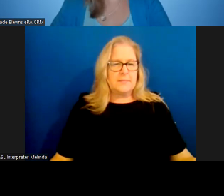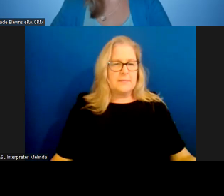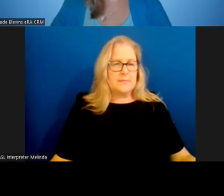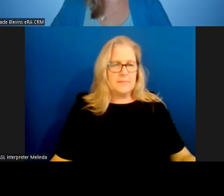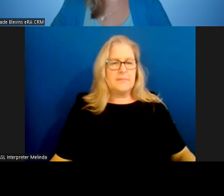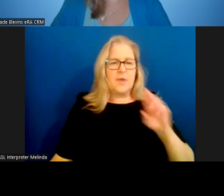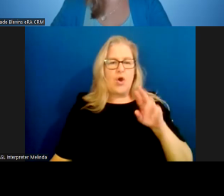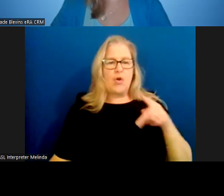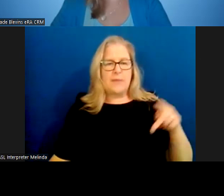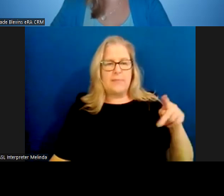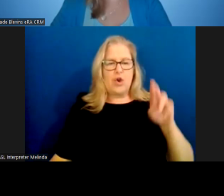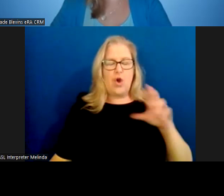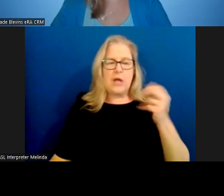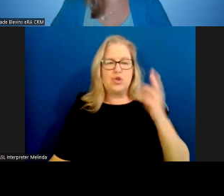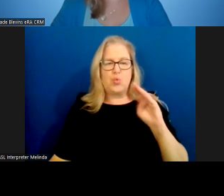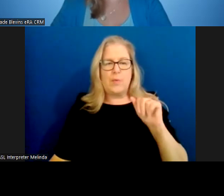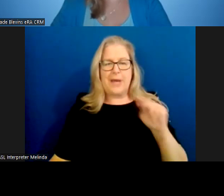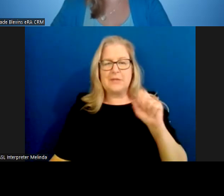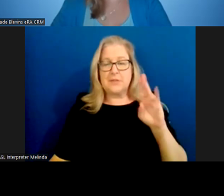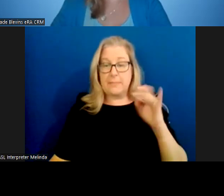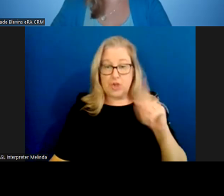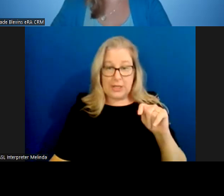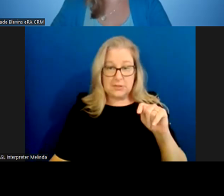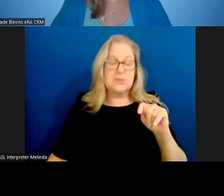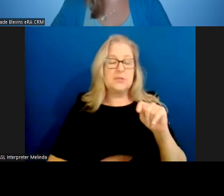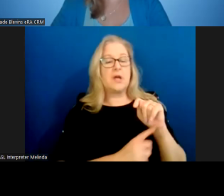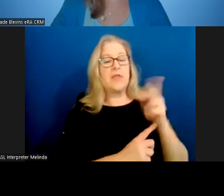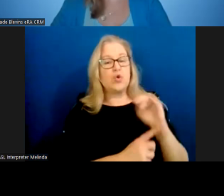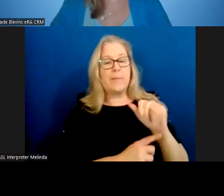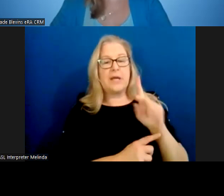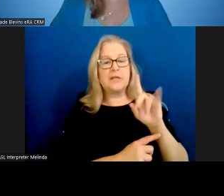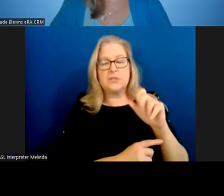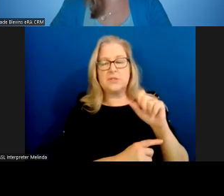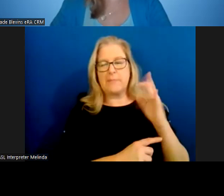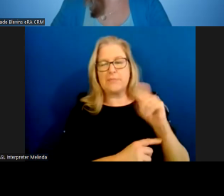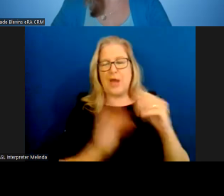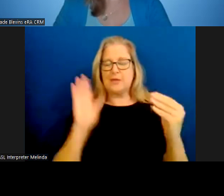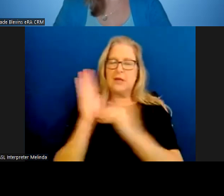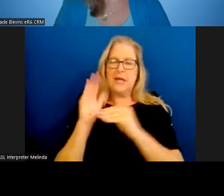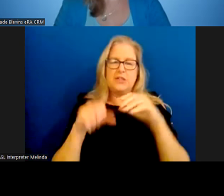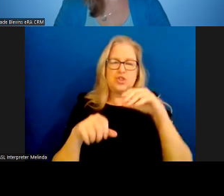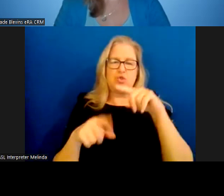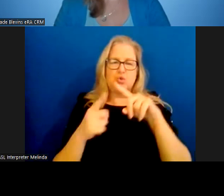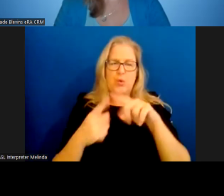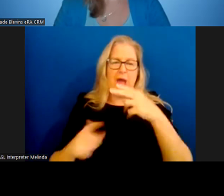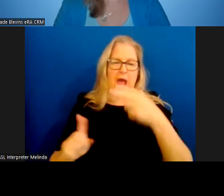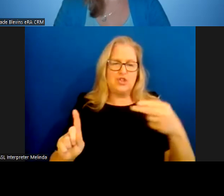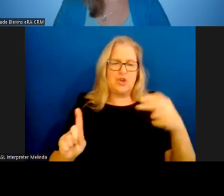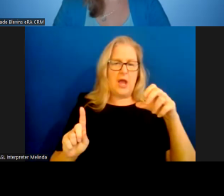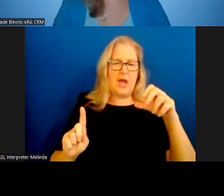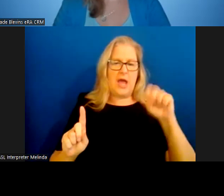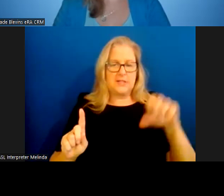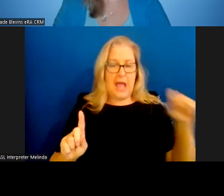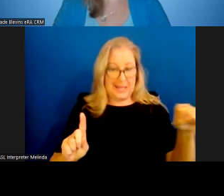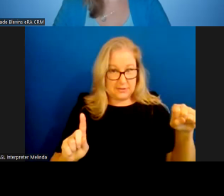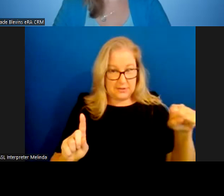RPPR and human subjects. The human subjects data is entered in the human subject system in HSS.